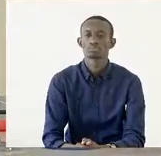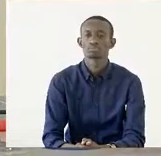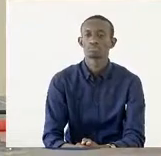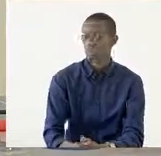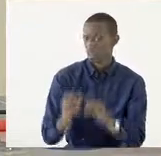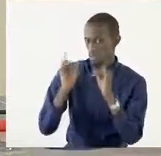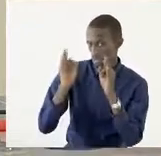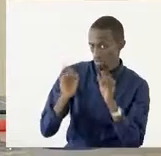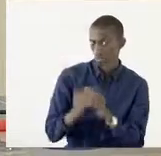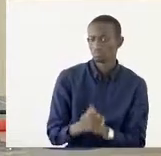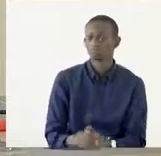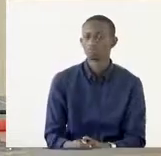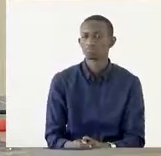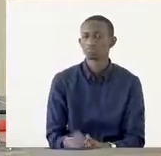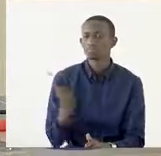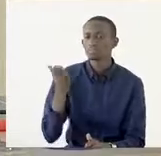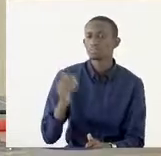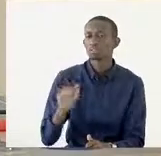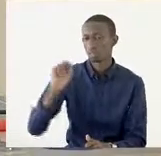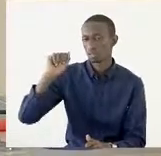it is